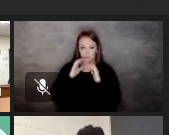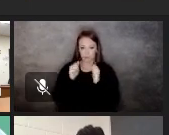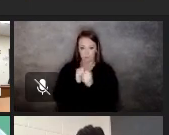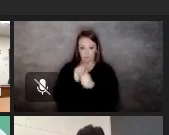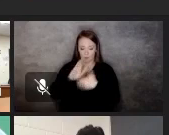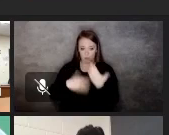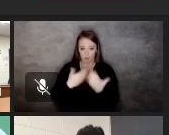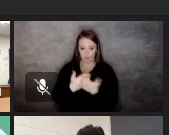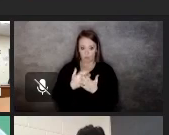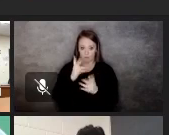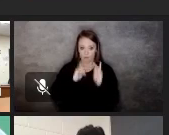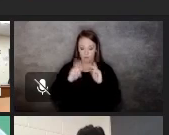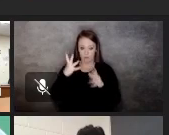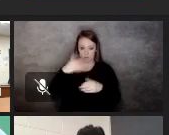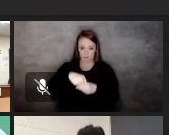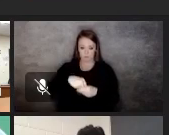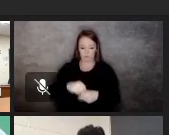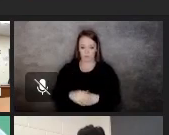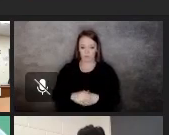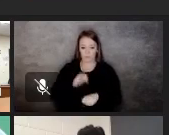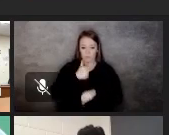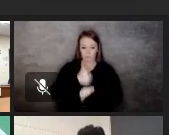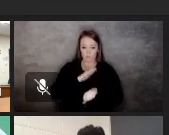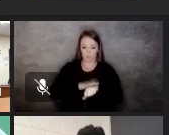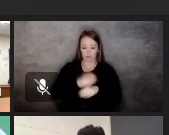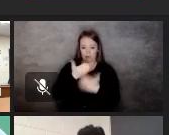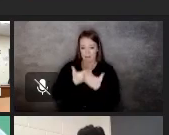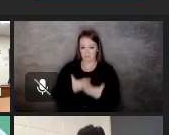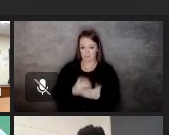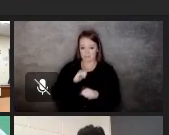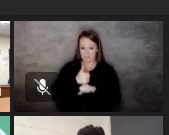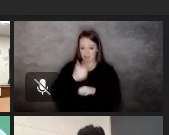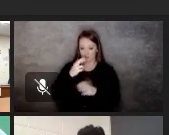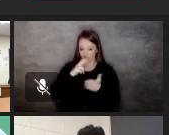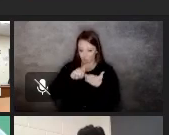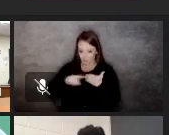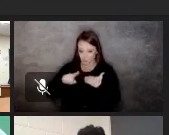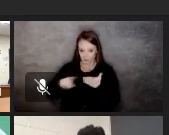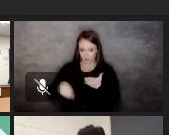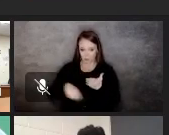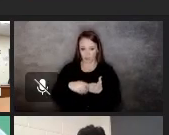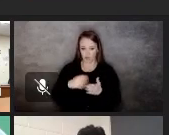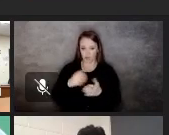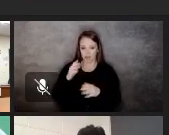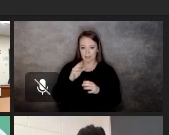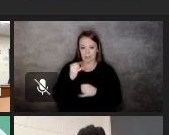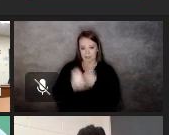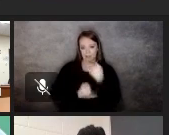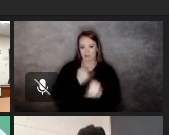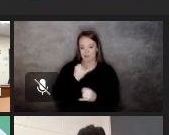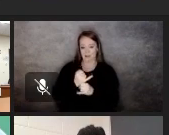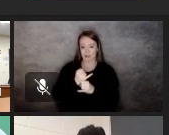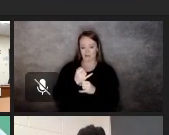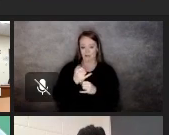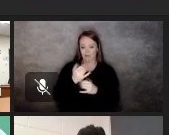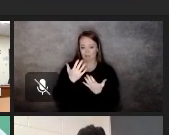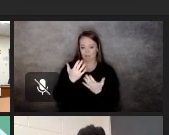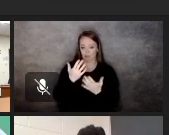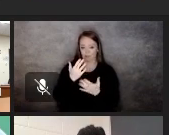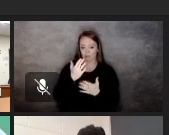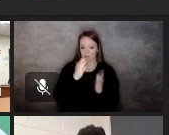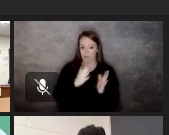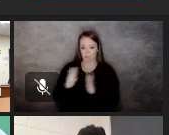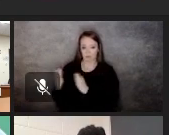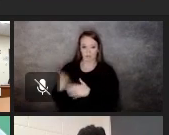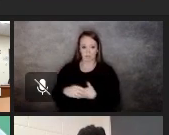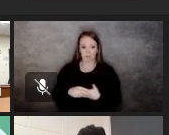evidence-based research, considering international benchmarks, and then being aligned not just K through 12, but into the post-secondary